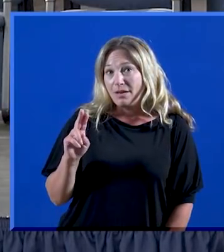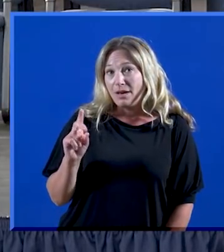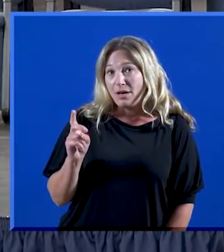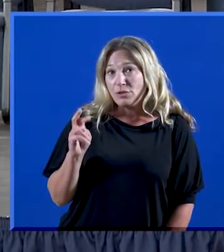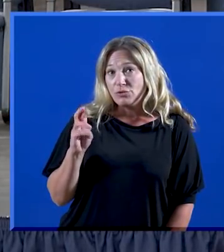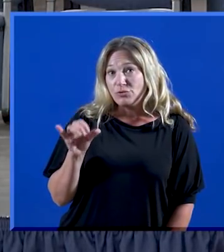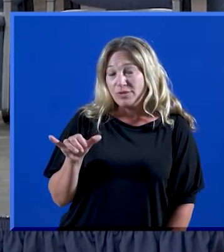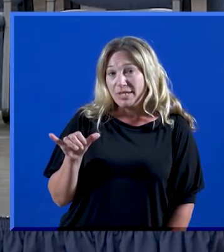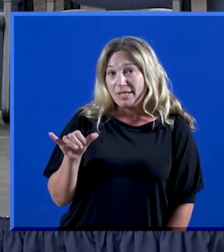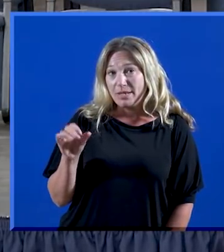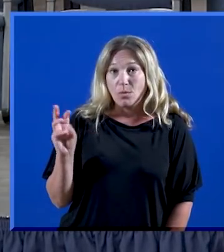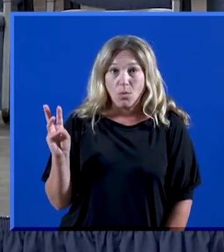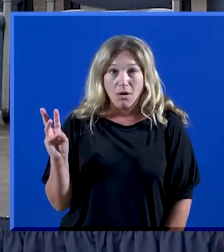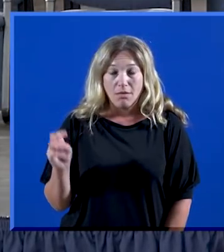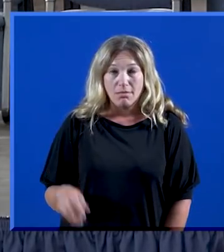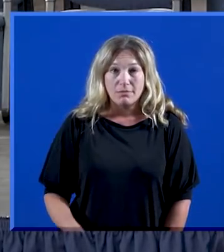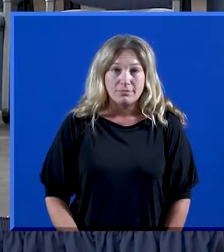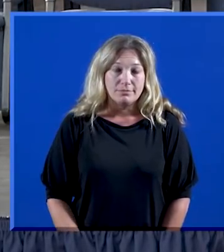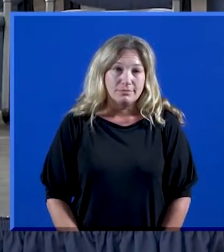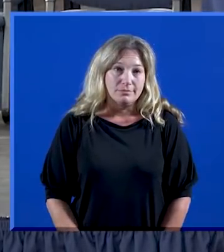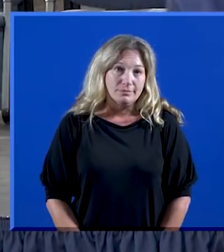Audrey Wall.